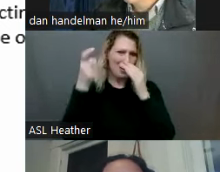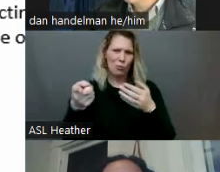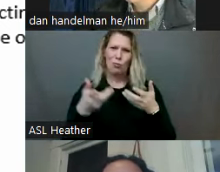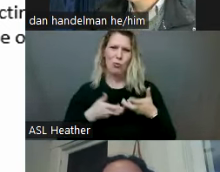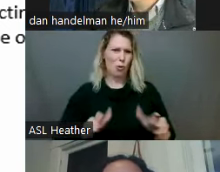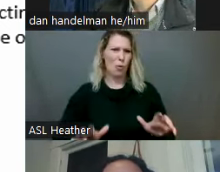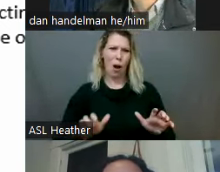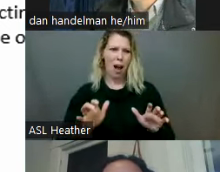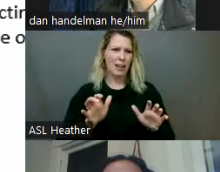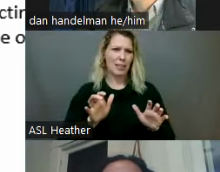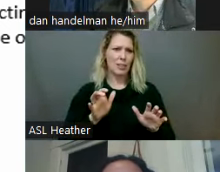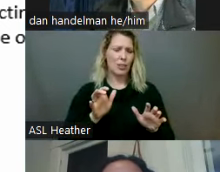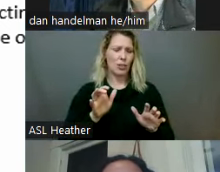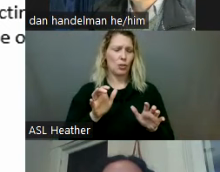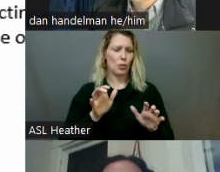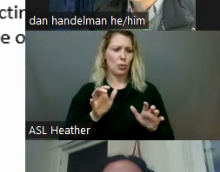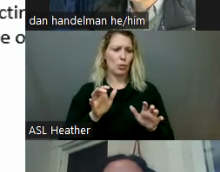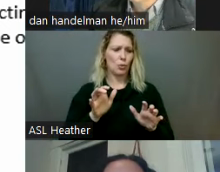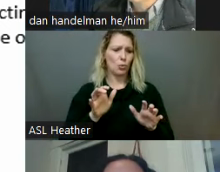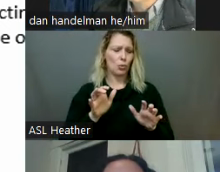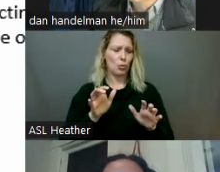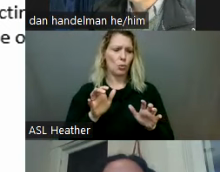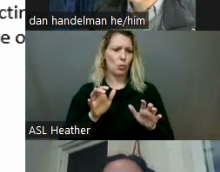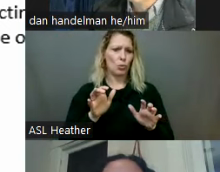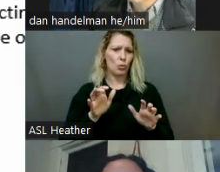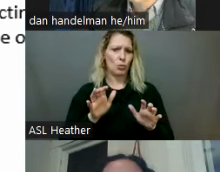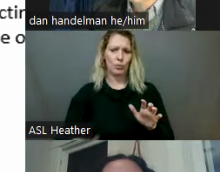to put into,